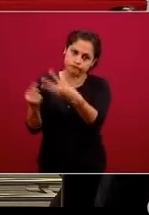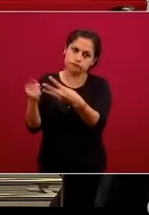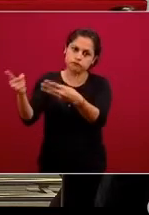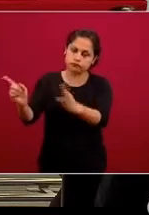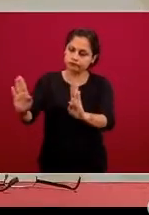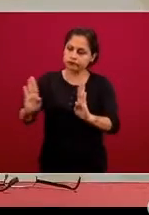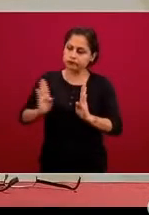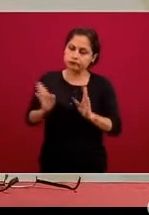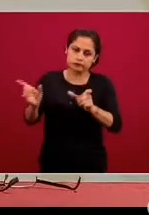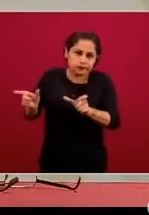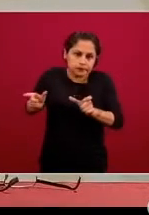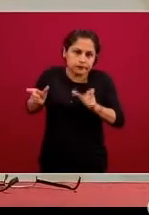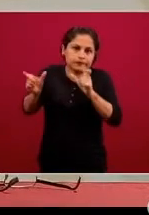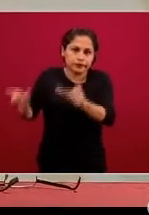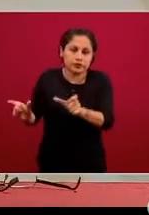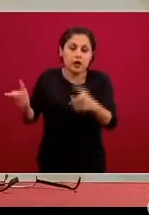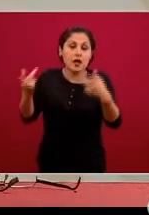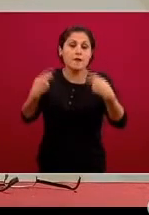measures are not